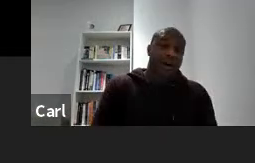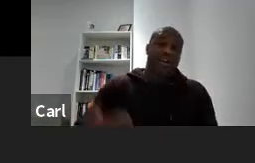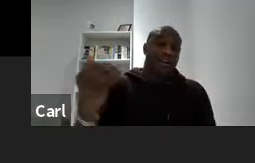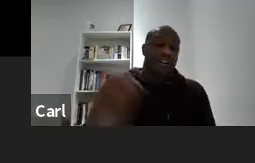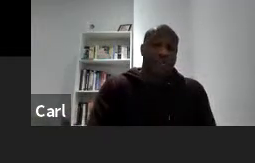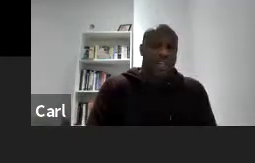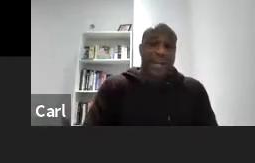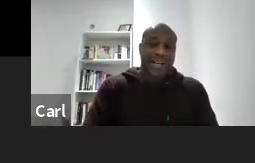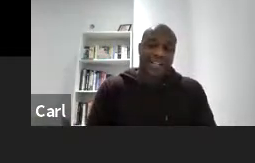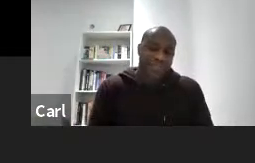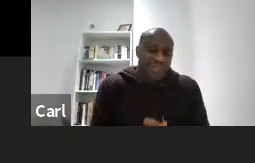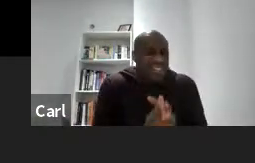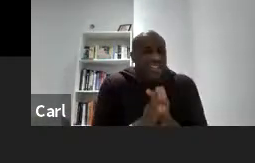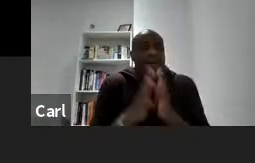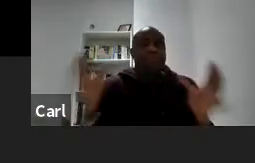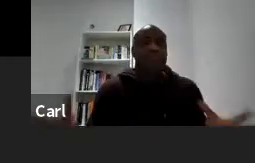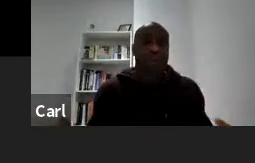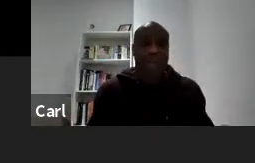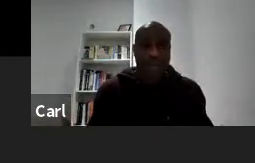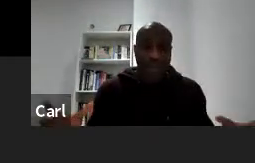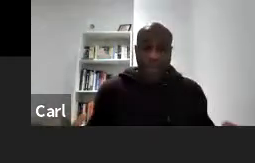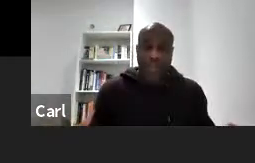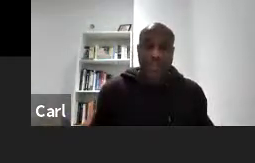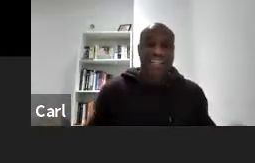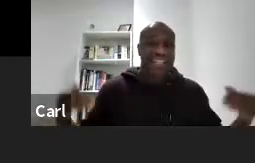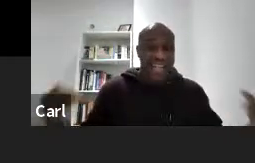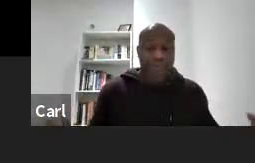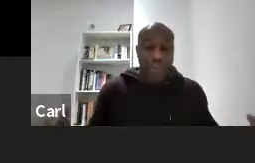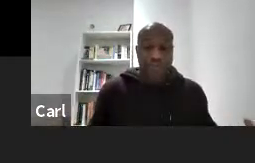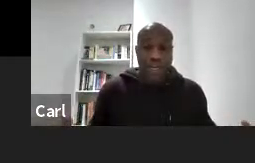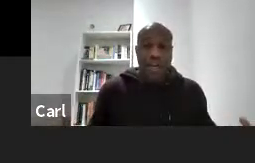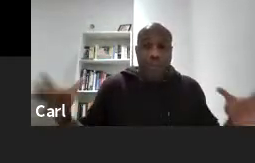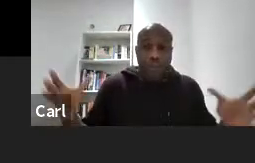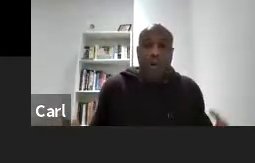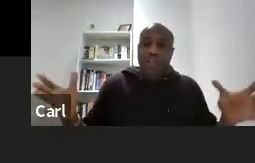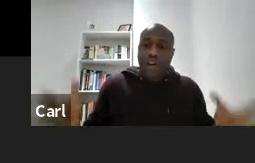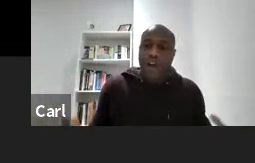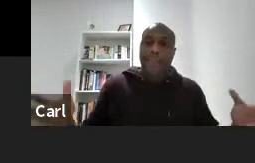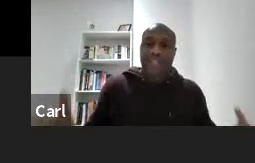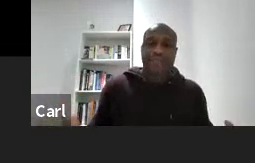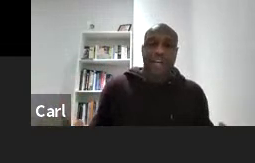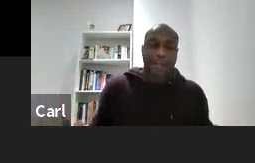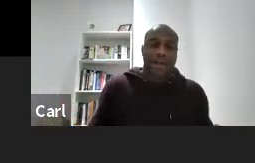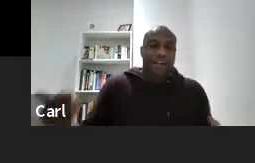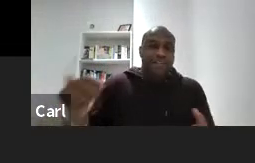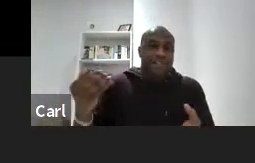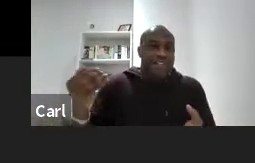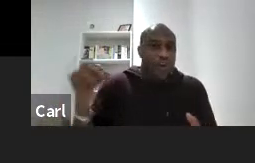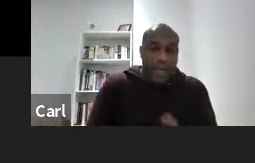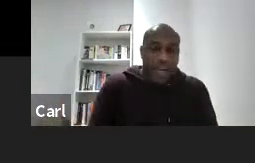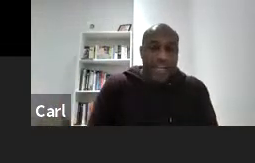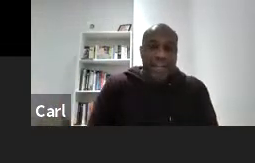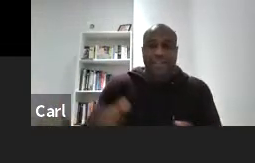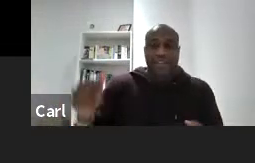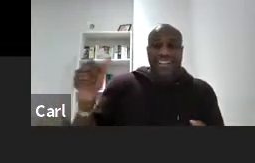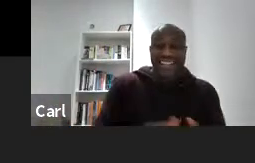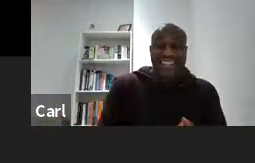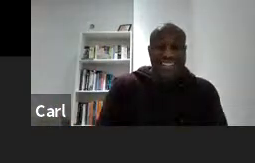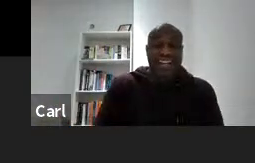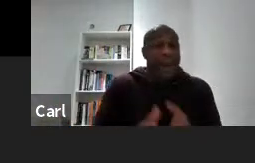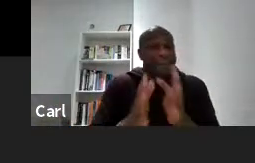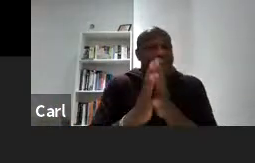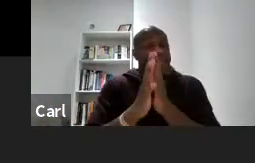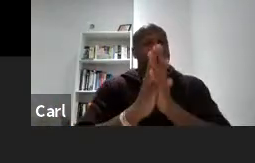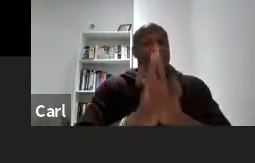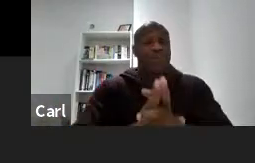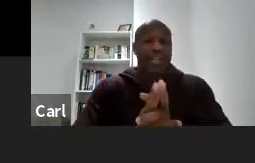Raspberry Pi, Arduino, et cetera. So there's a number of ways by which you can demonstrate what you're hoping to develop very quickly, very